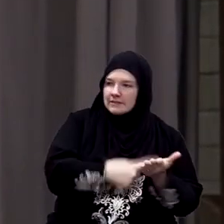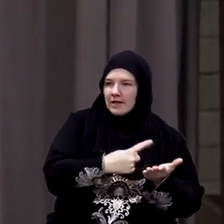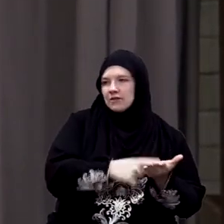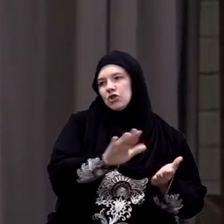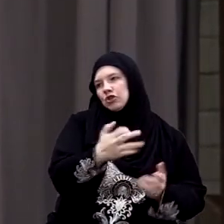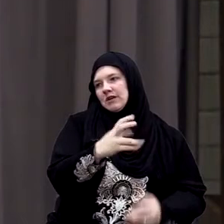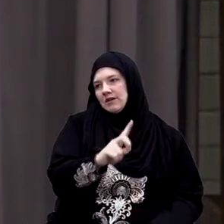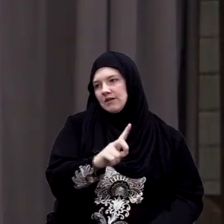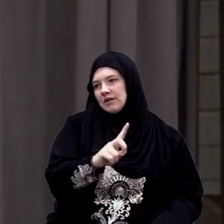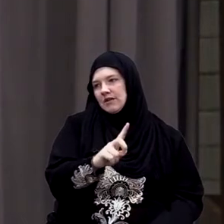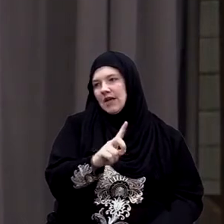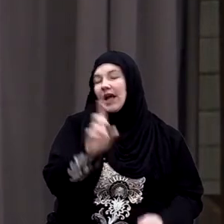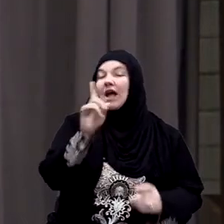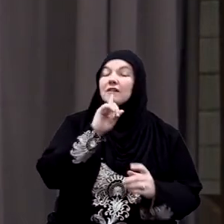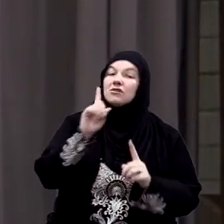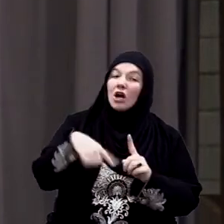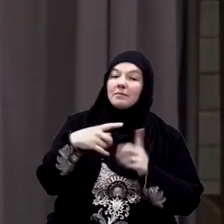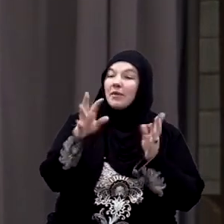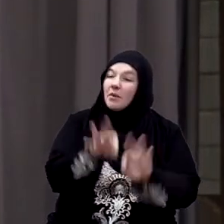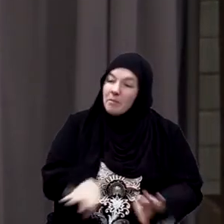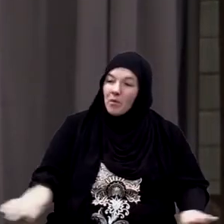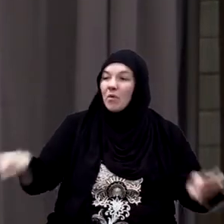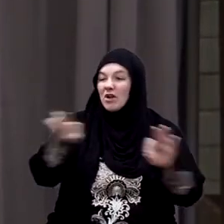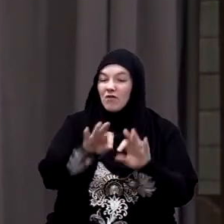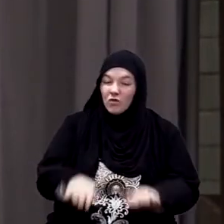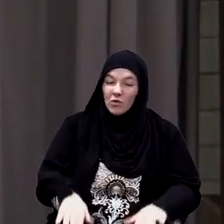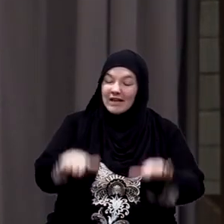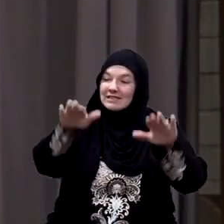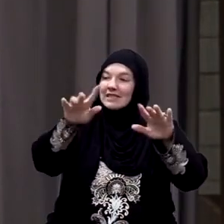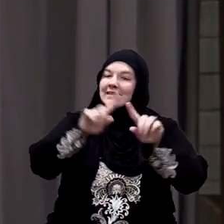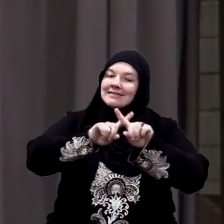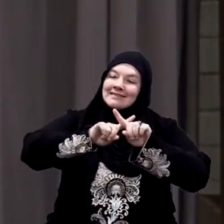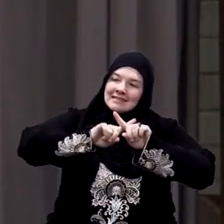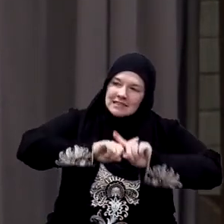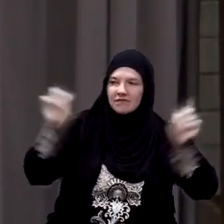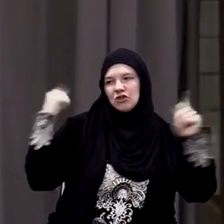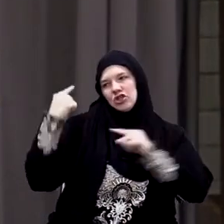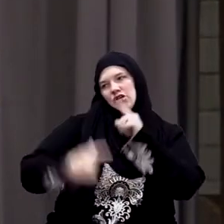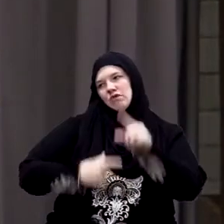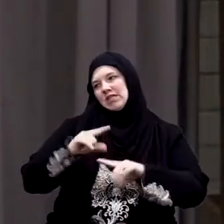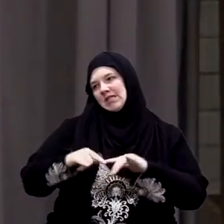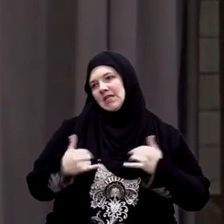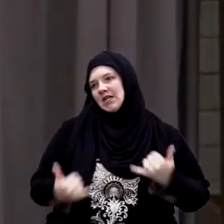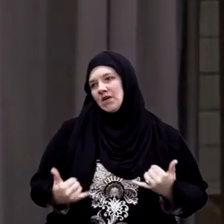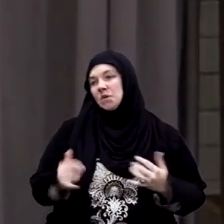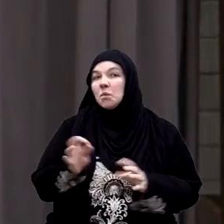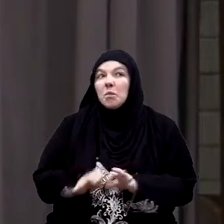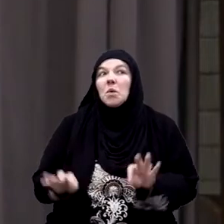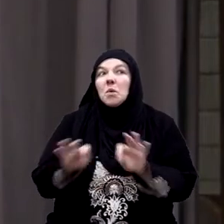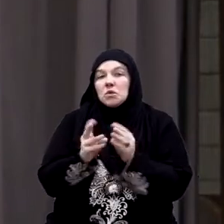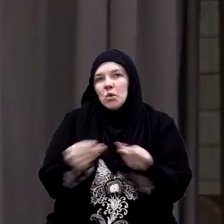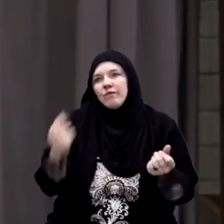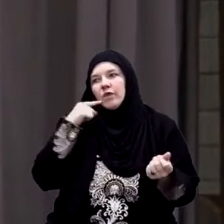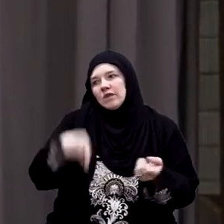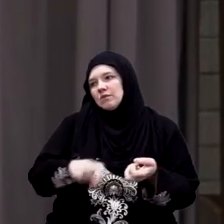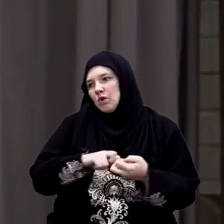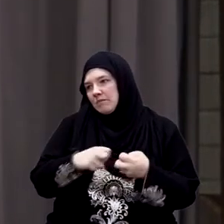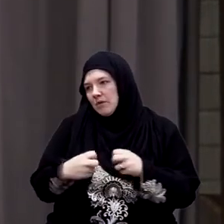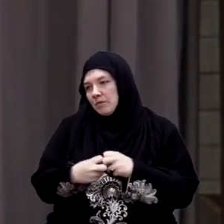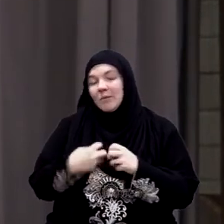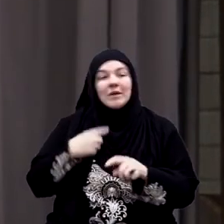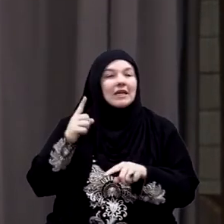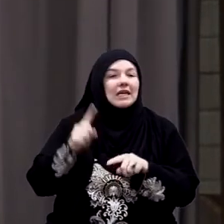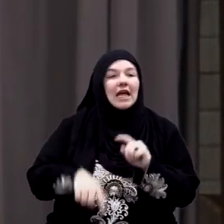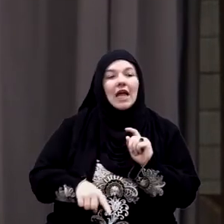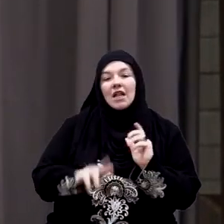the importance of raising a different generation is a very important solution to this problem. We